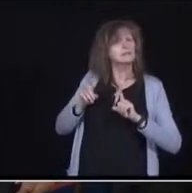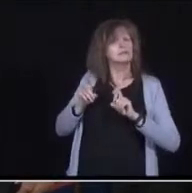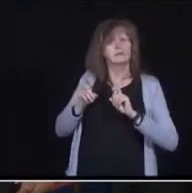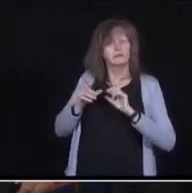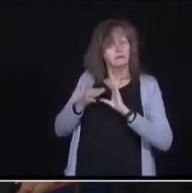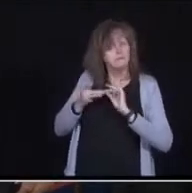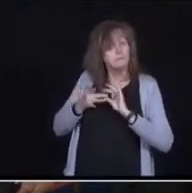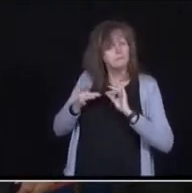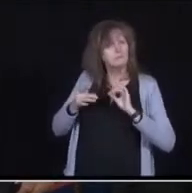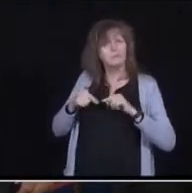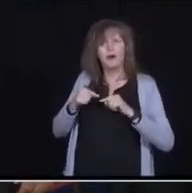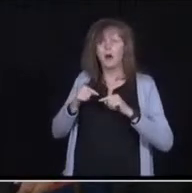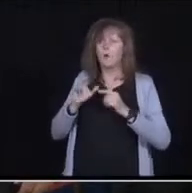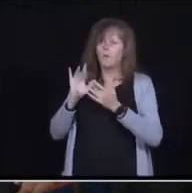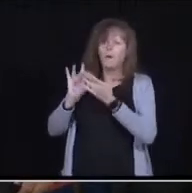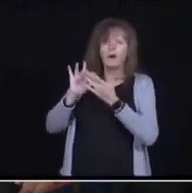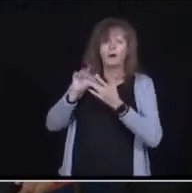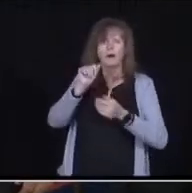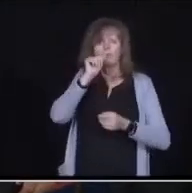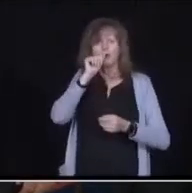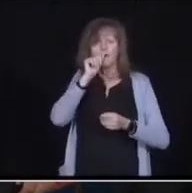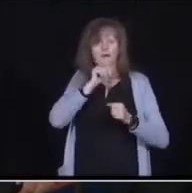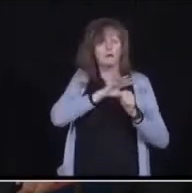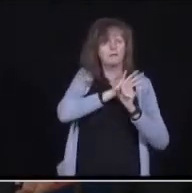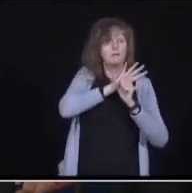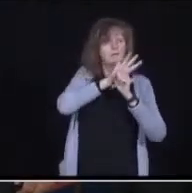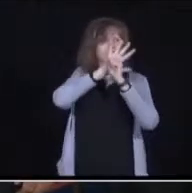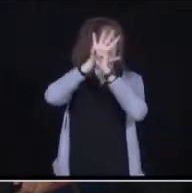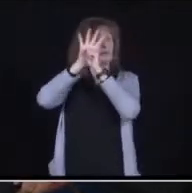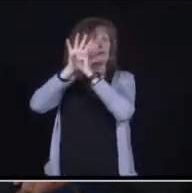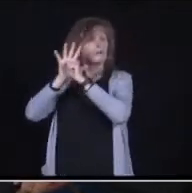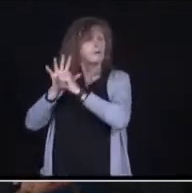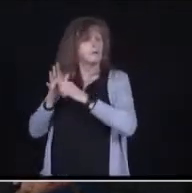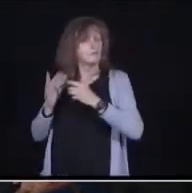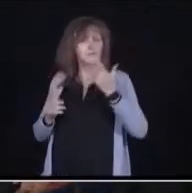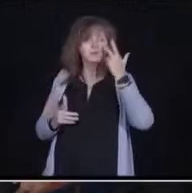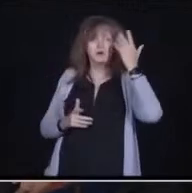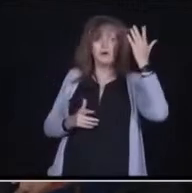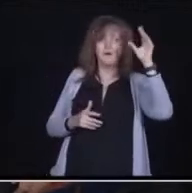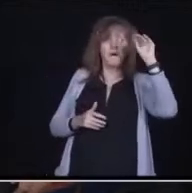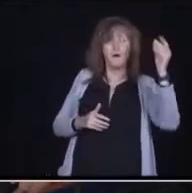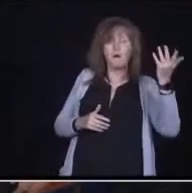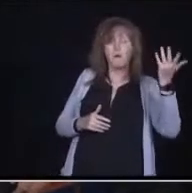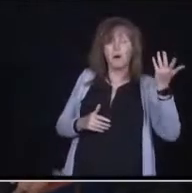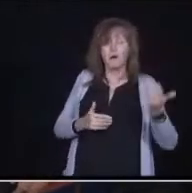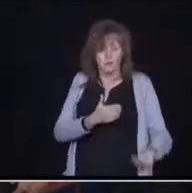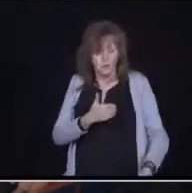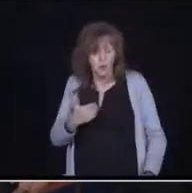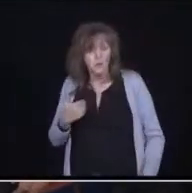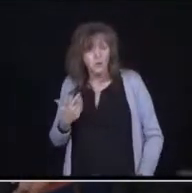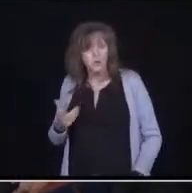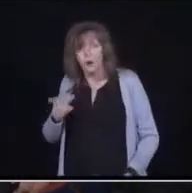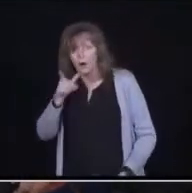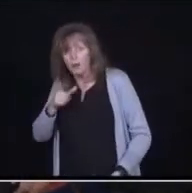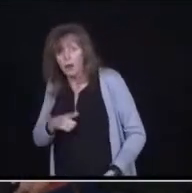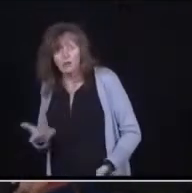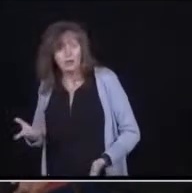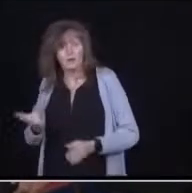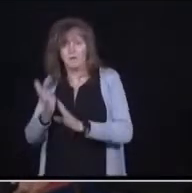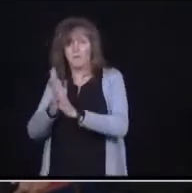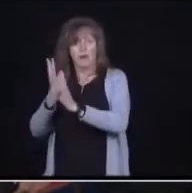to do is look at the pictures of what's happening in Ottawa, Toronto, London, with long lines snaked around the block for